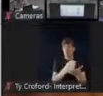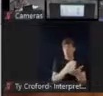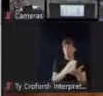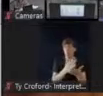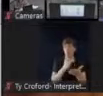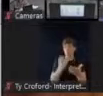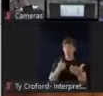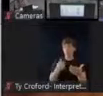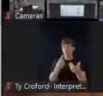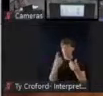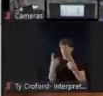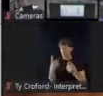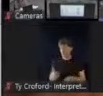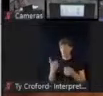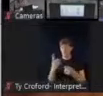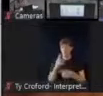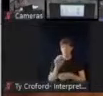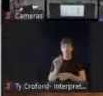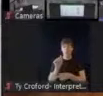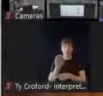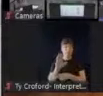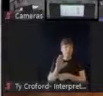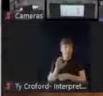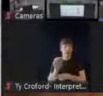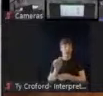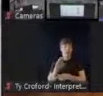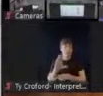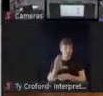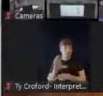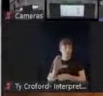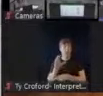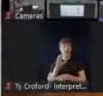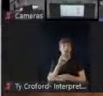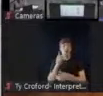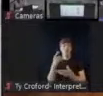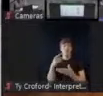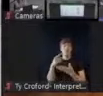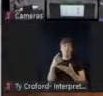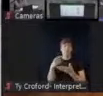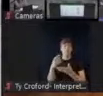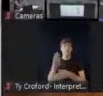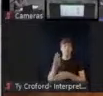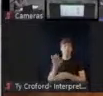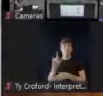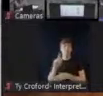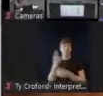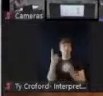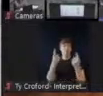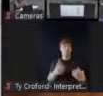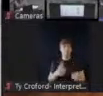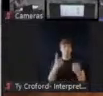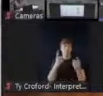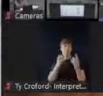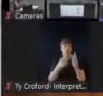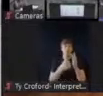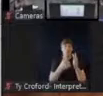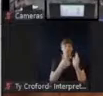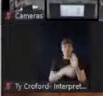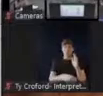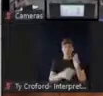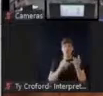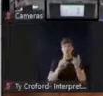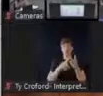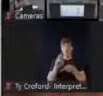with, of course, with ABC, and they're being billed per instance per surgery and microchip.